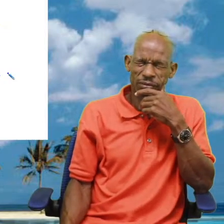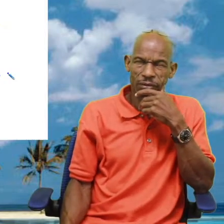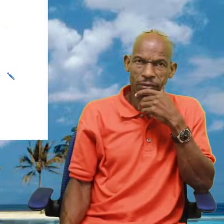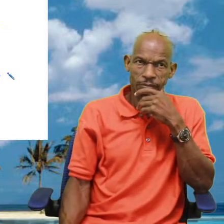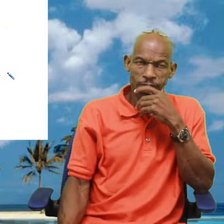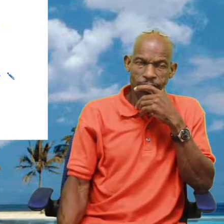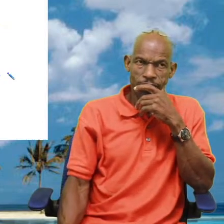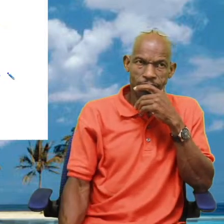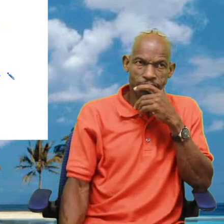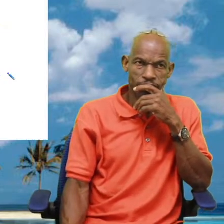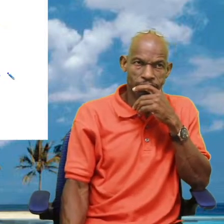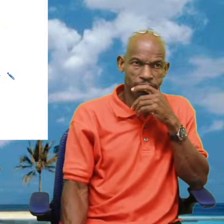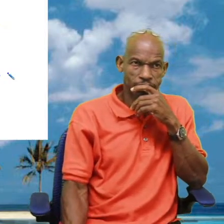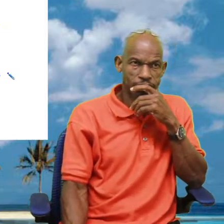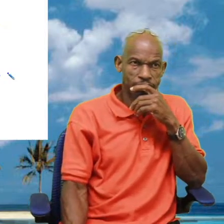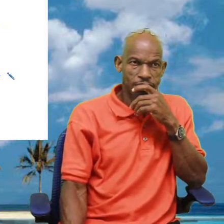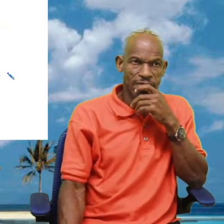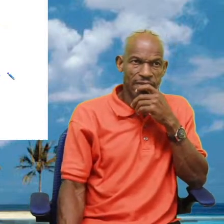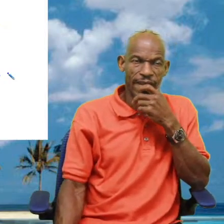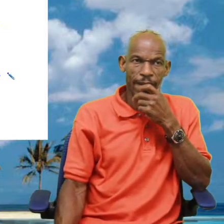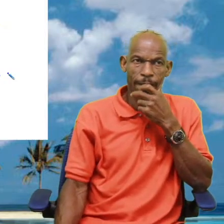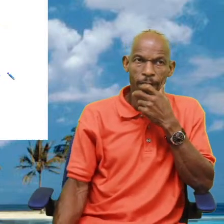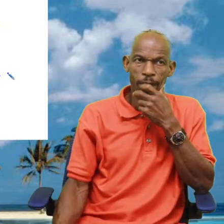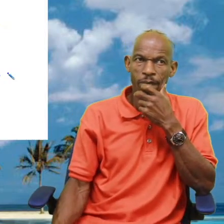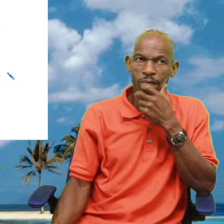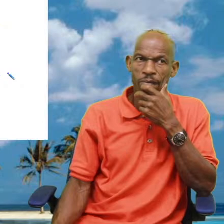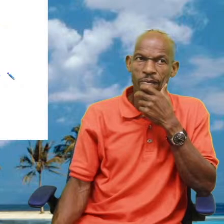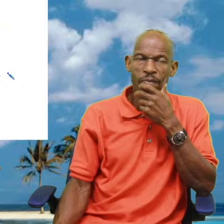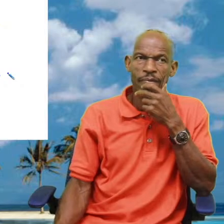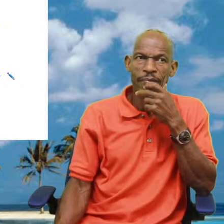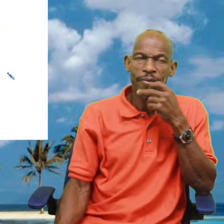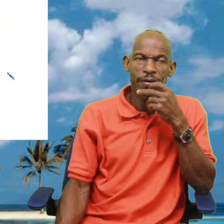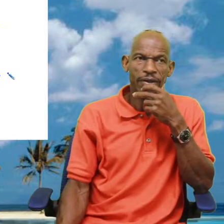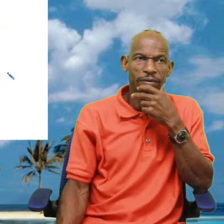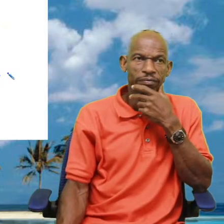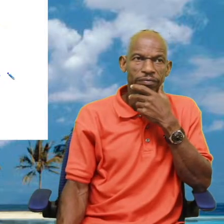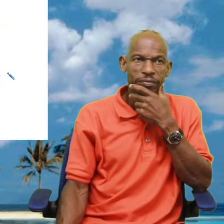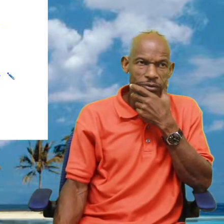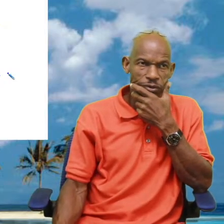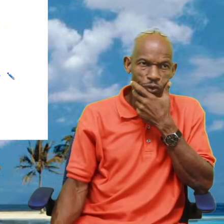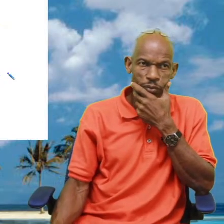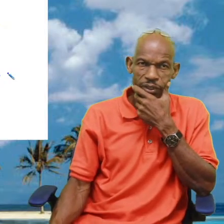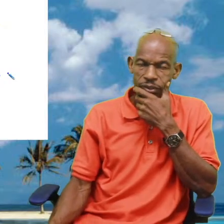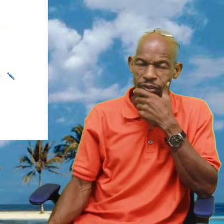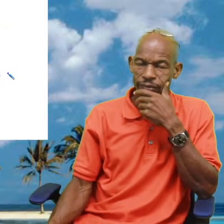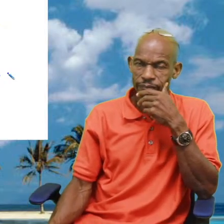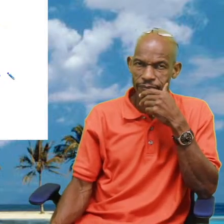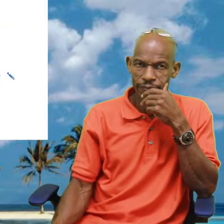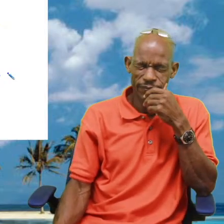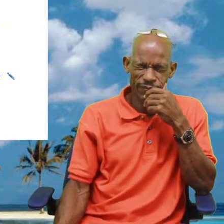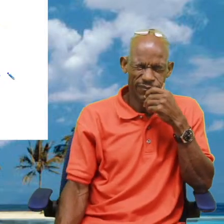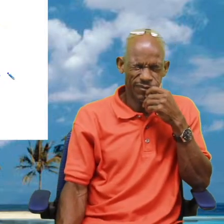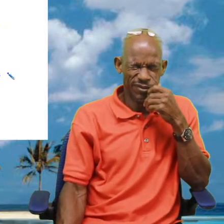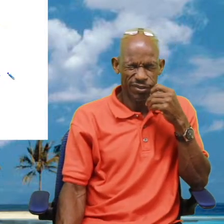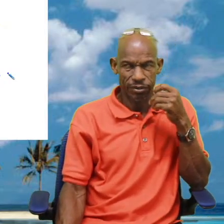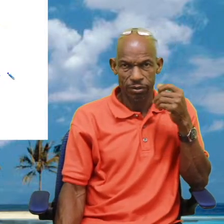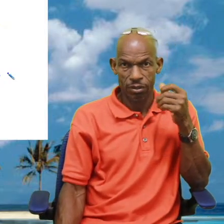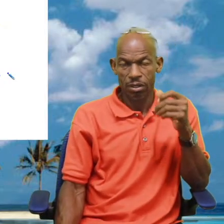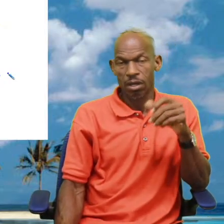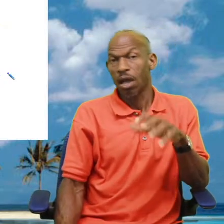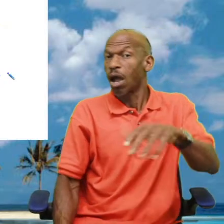the class will be doing 5 sentences, but Kenton, you just do 2. But make sure you put